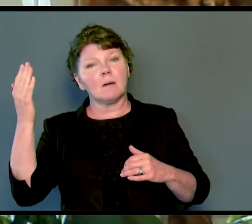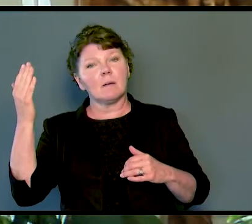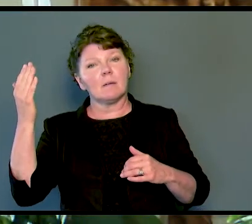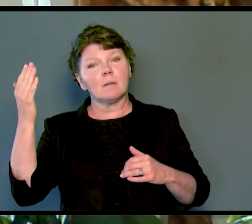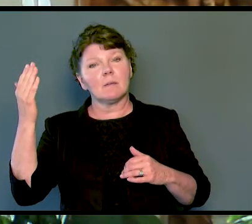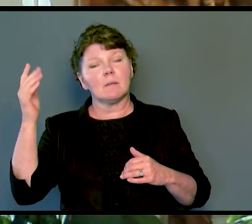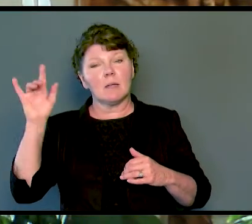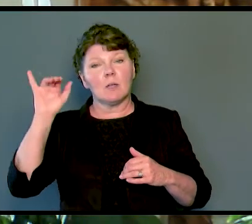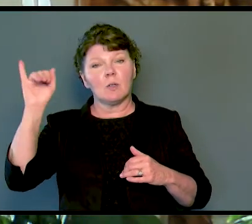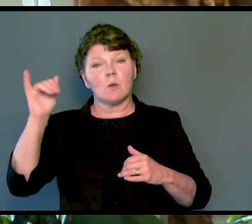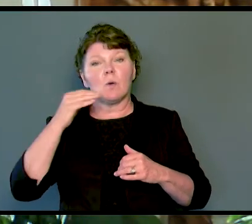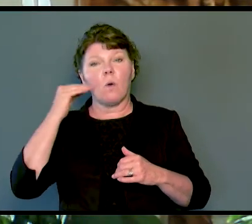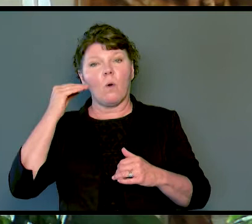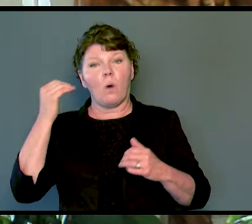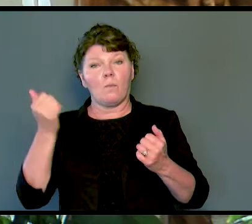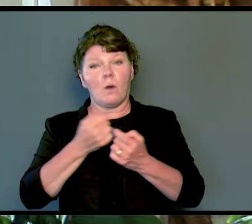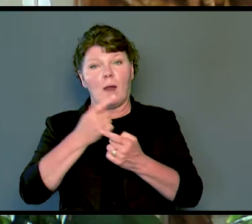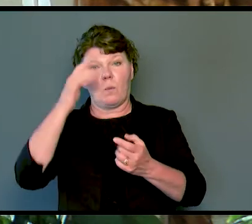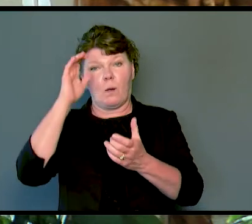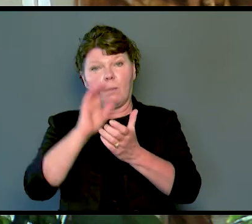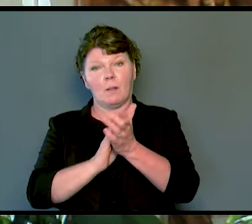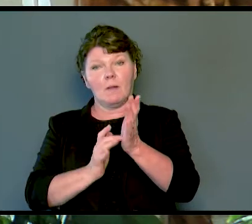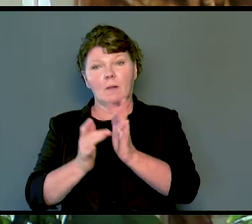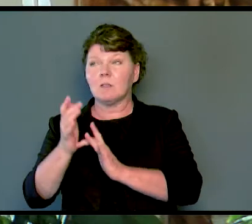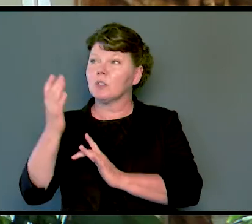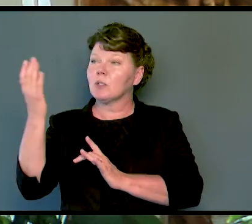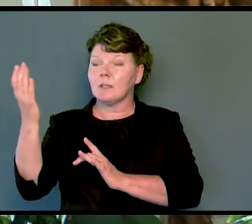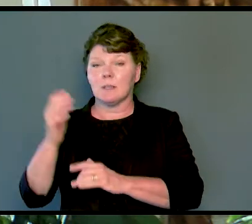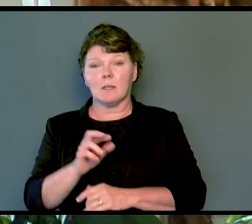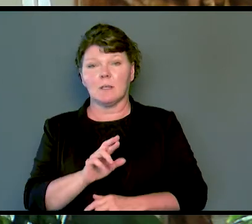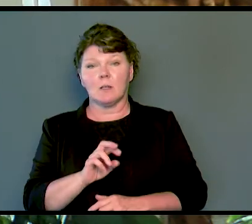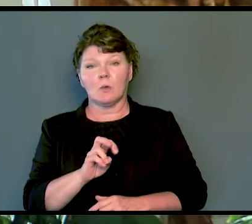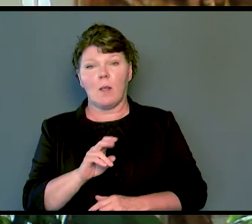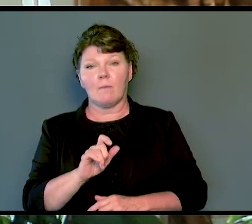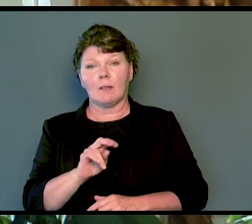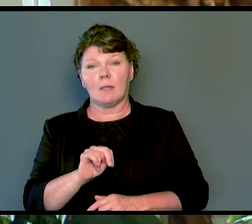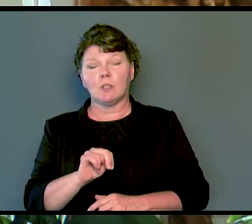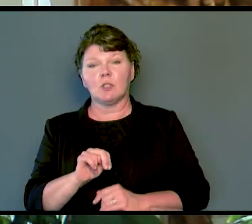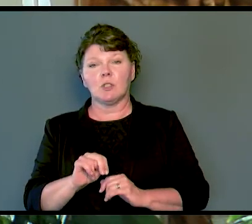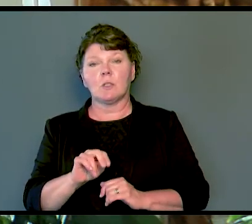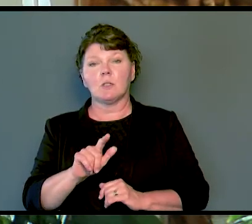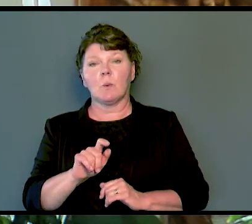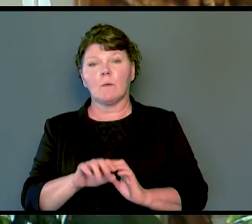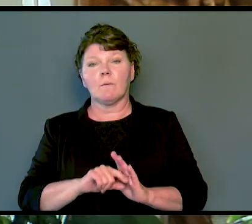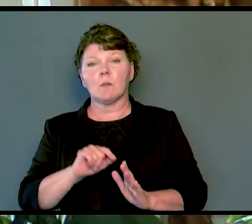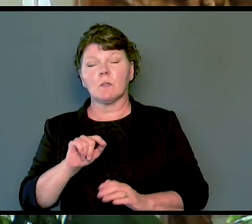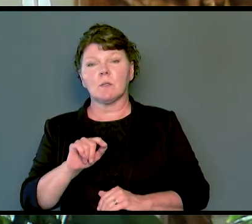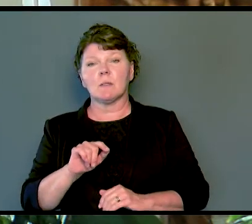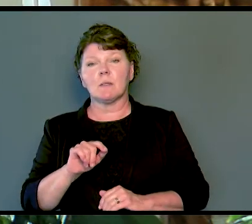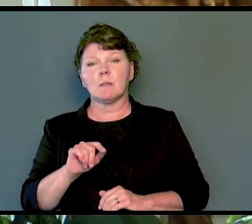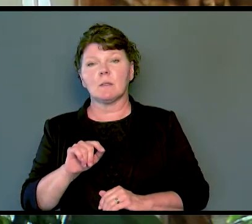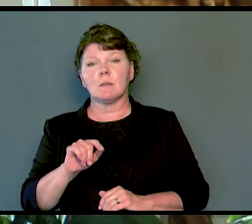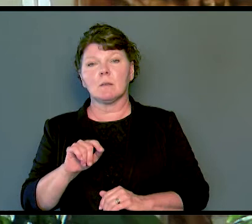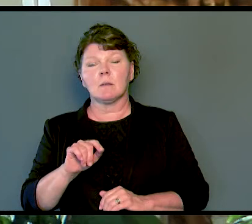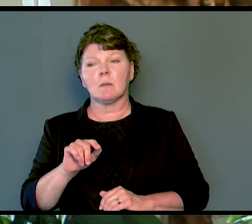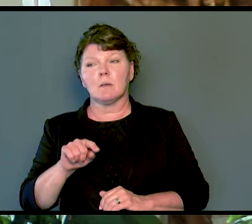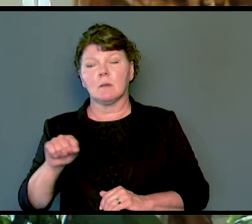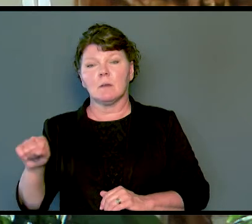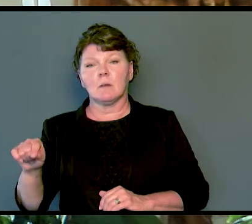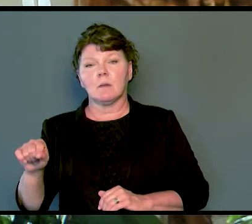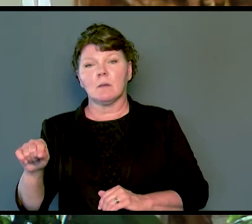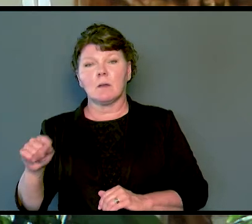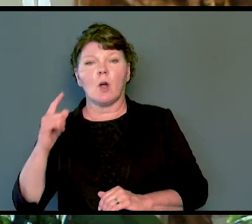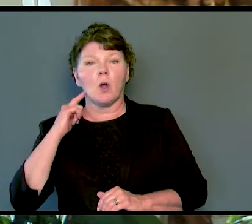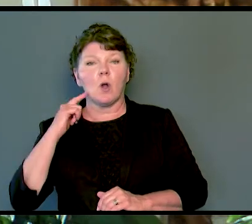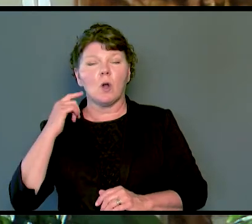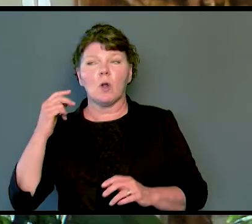about heaven, the eternal home of all who believe in Jesus, Revelation 21 verses 1 through 3 says, "And